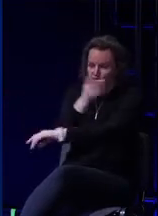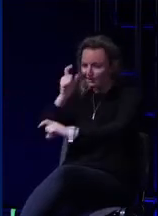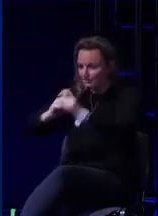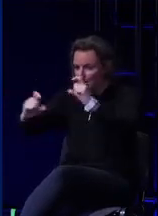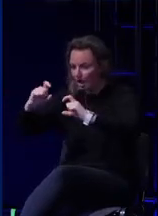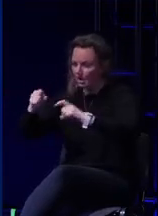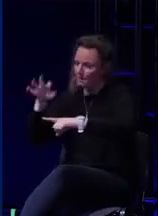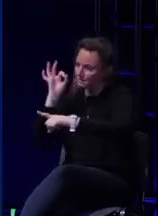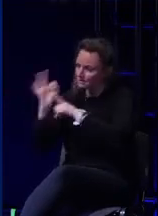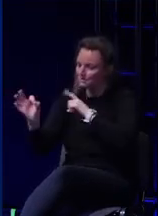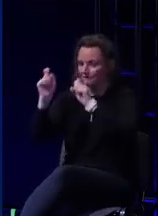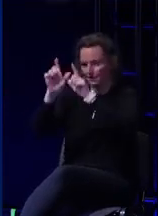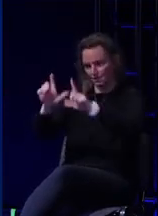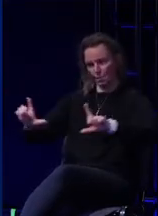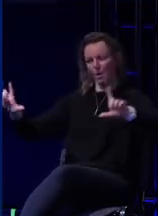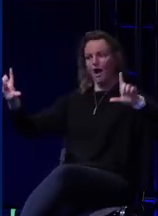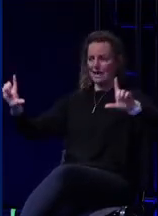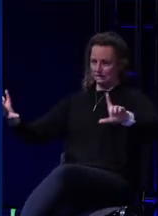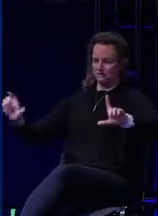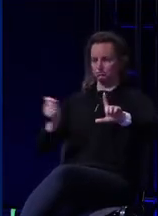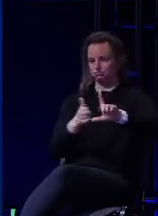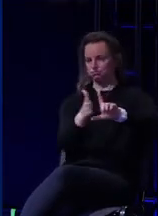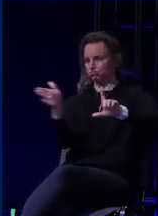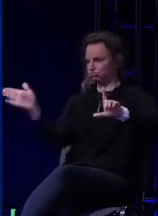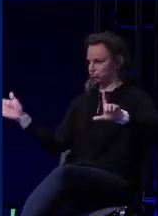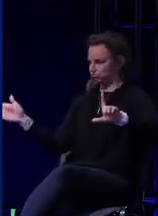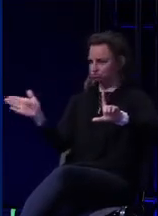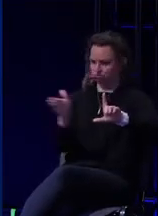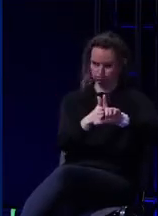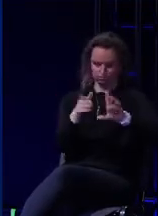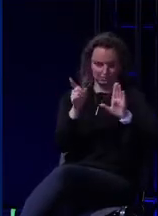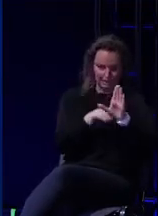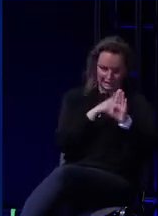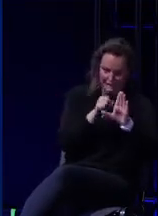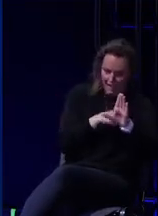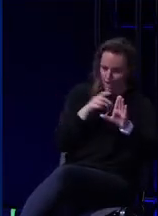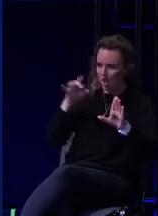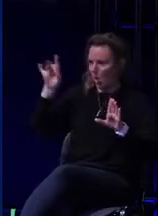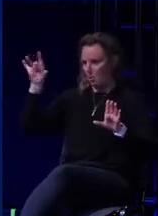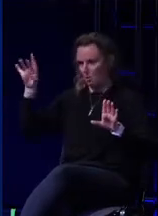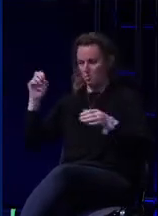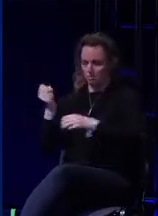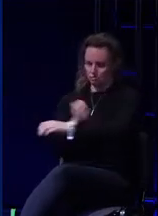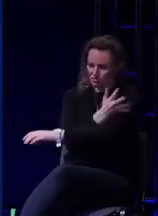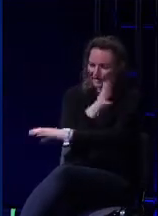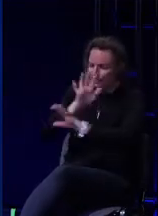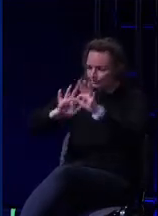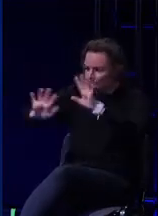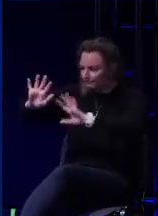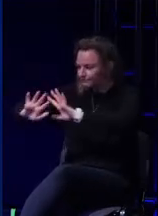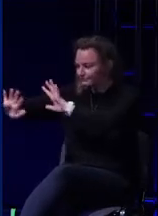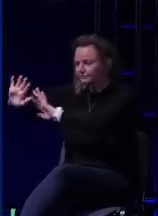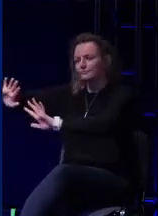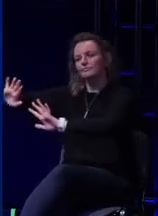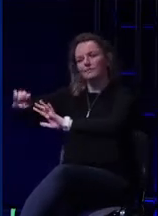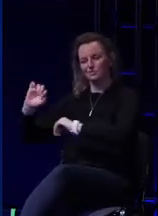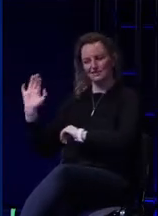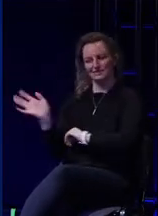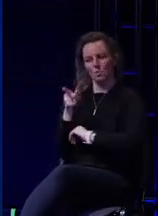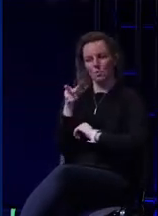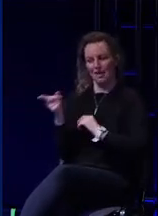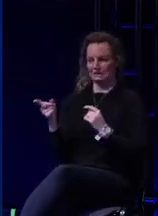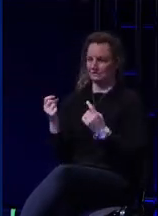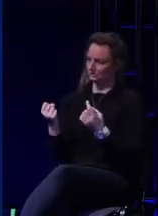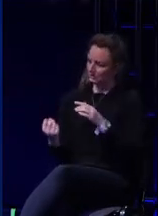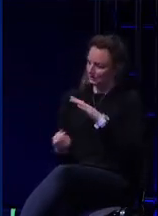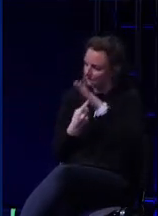it's yellow-green now, which ties into the way that, particularly Weta affects the way we render. So there's all that kind of stuff that comes in the